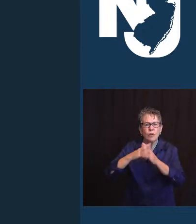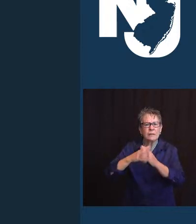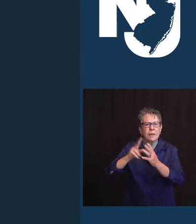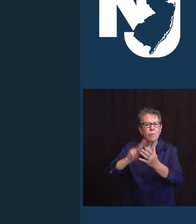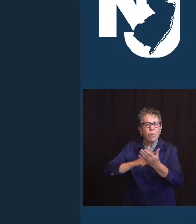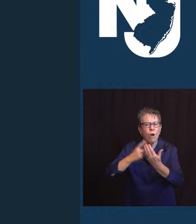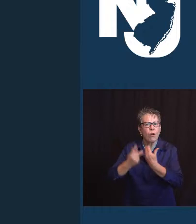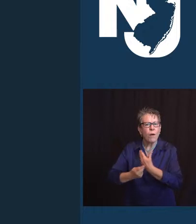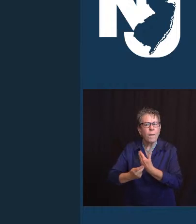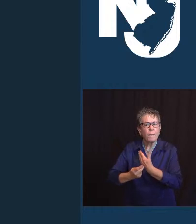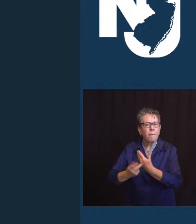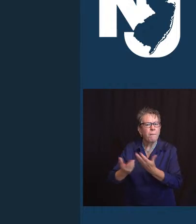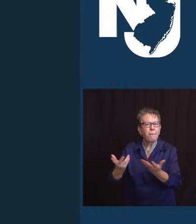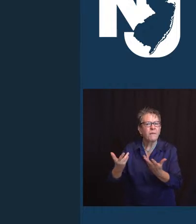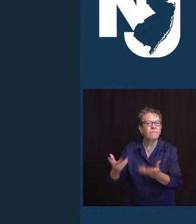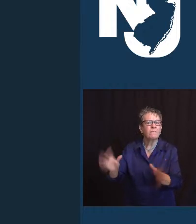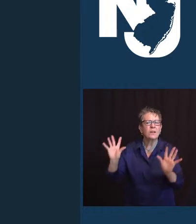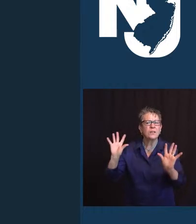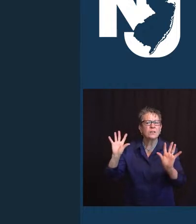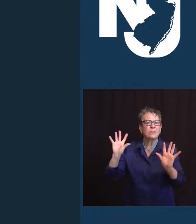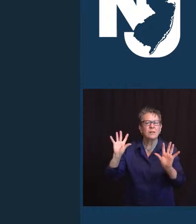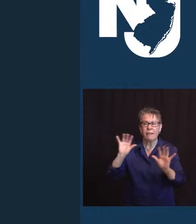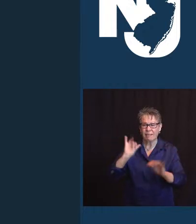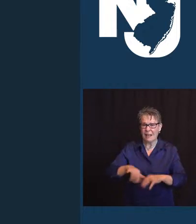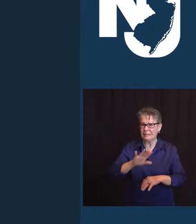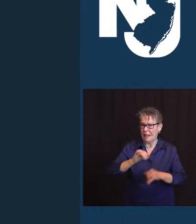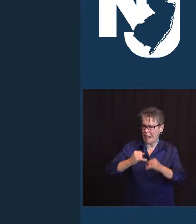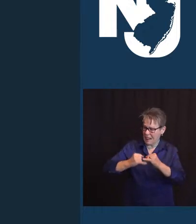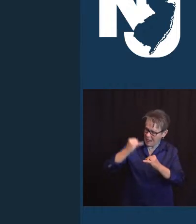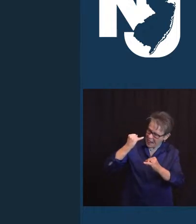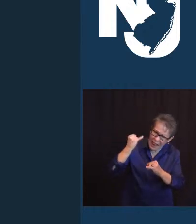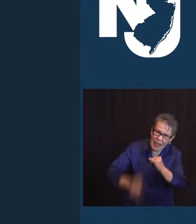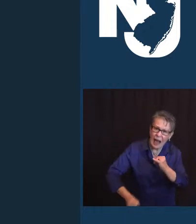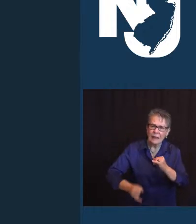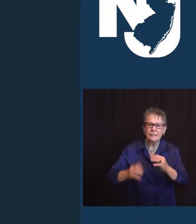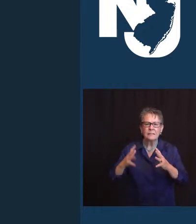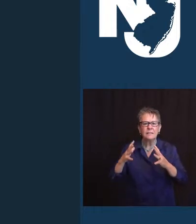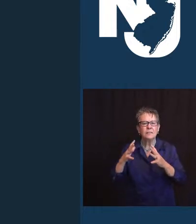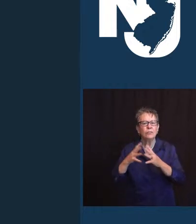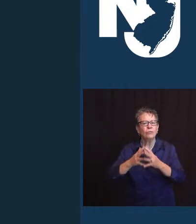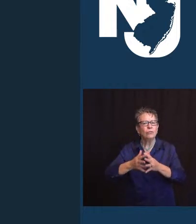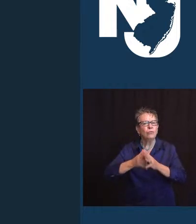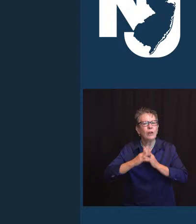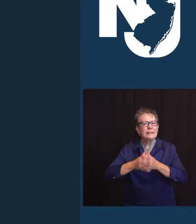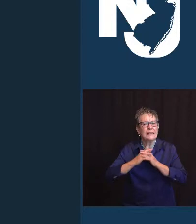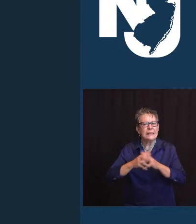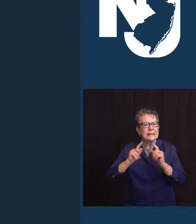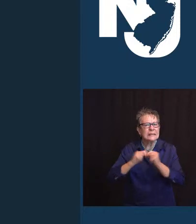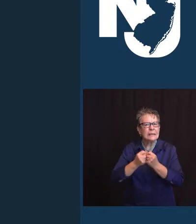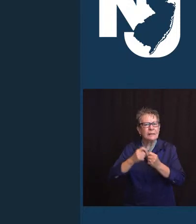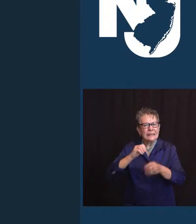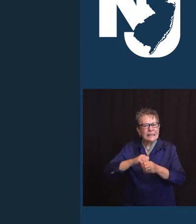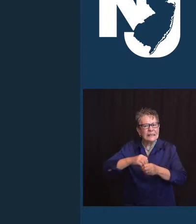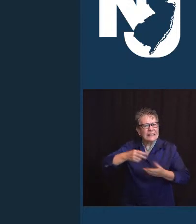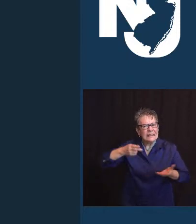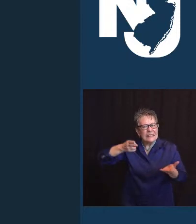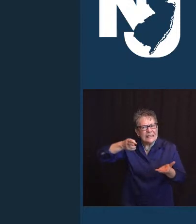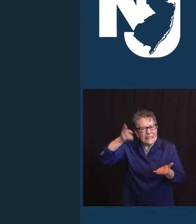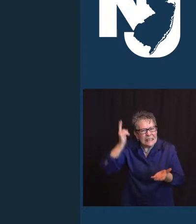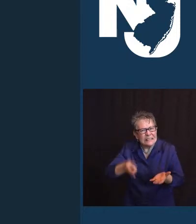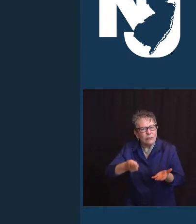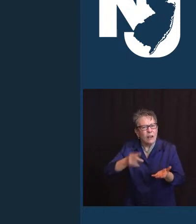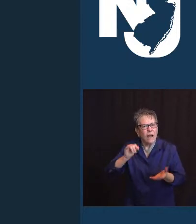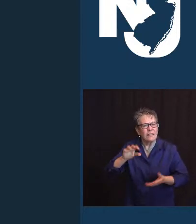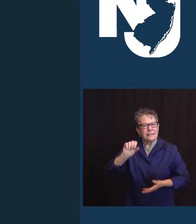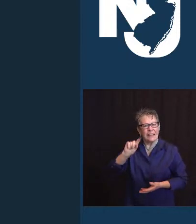moment. The last wrestling match, perhaps in the history of Stanford University, was won